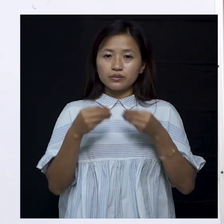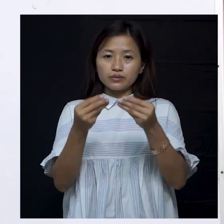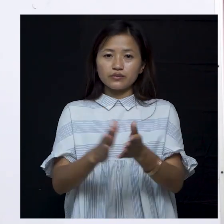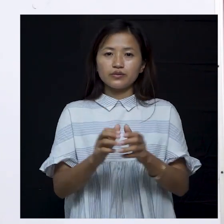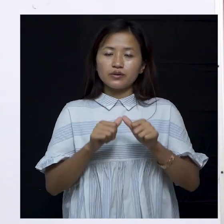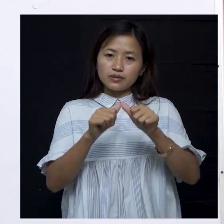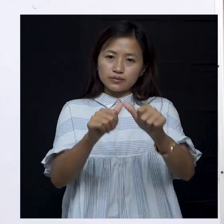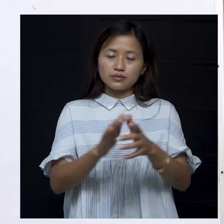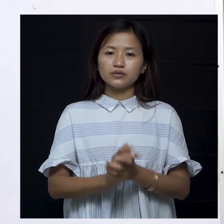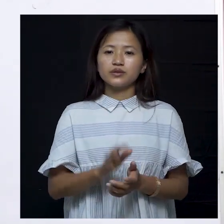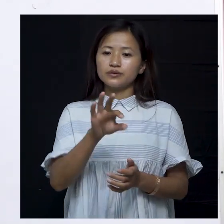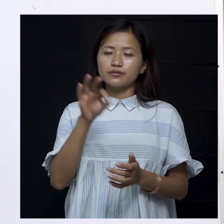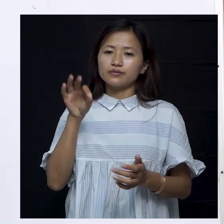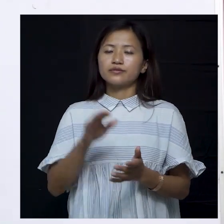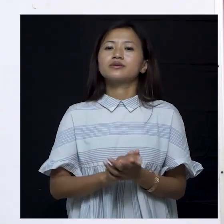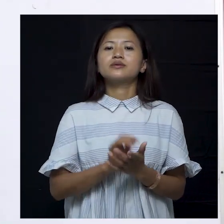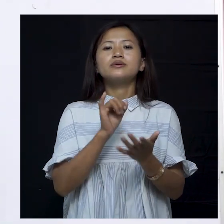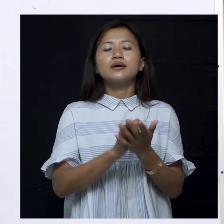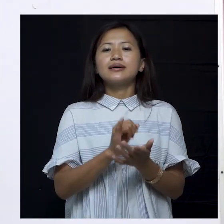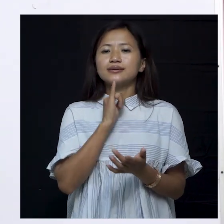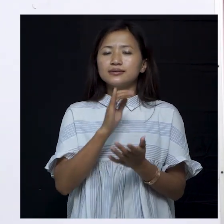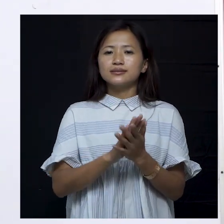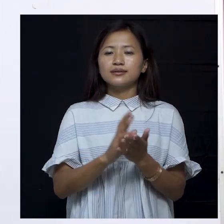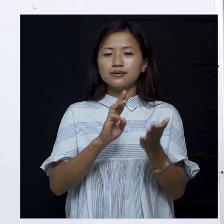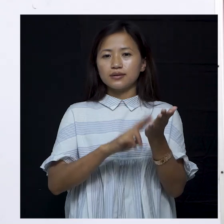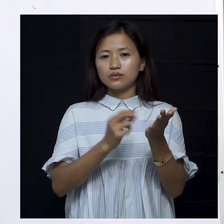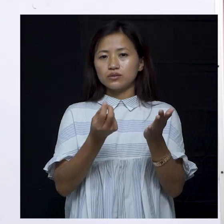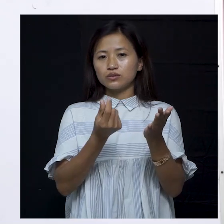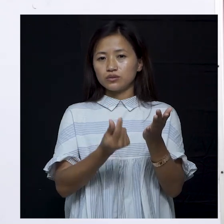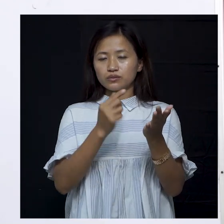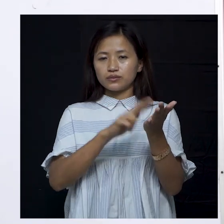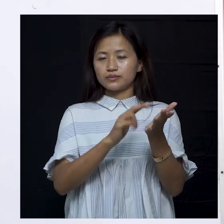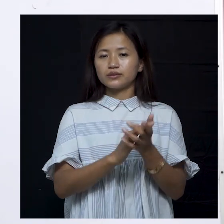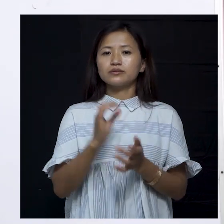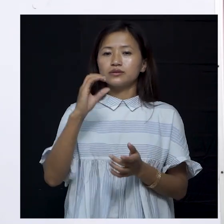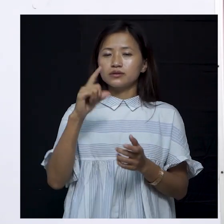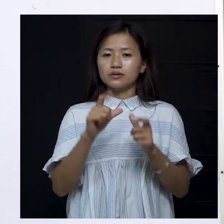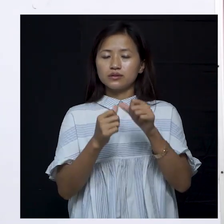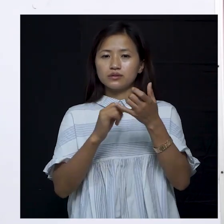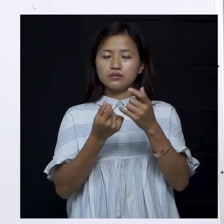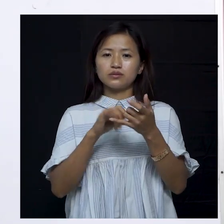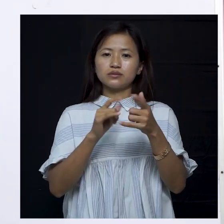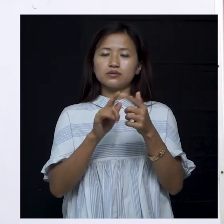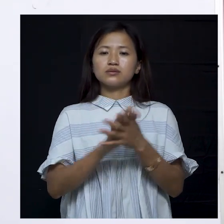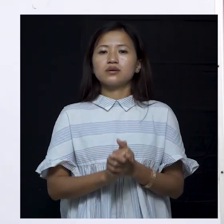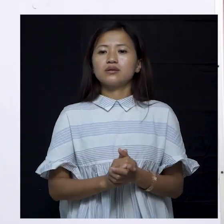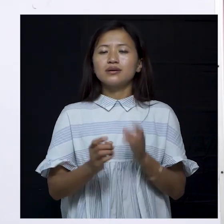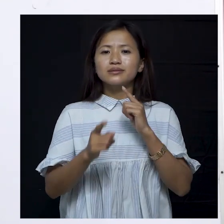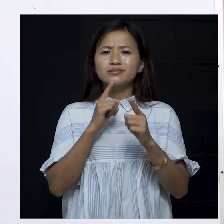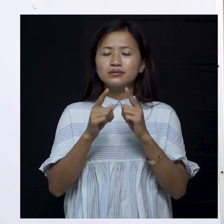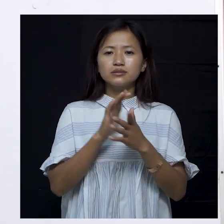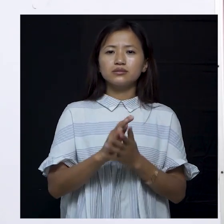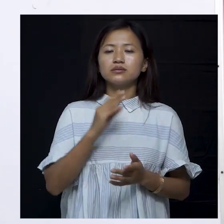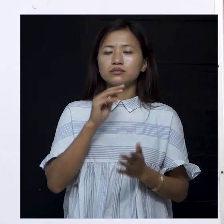you your answer. And you will find that it's a noun clause. I'm repeating this because as long as I'm explaining only a noun